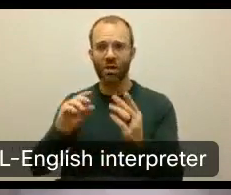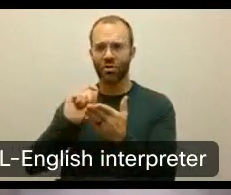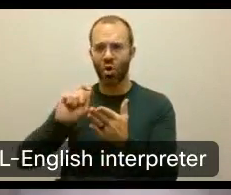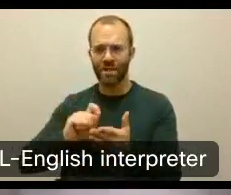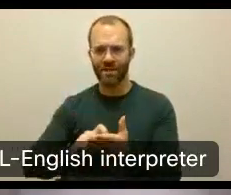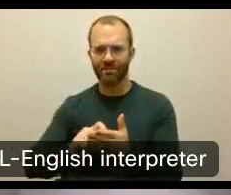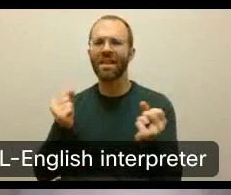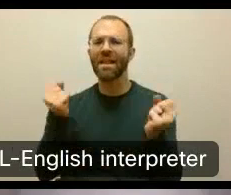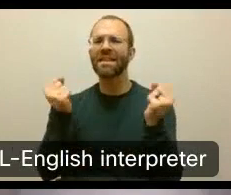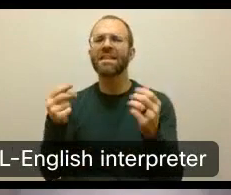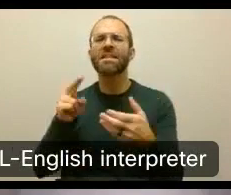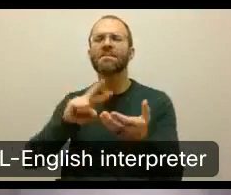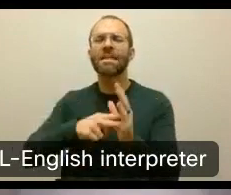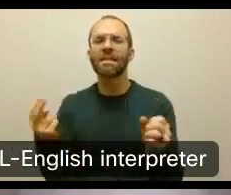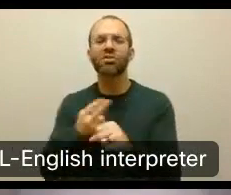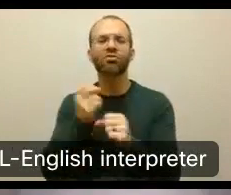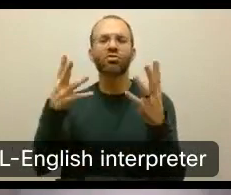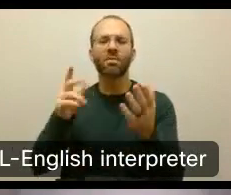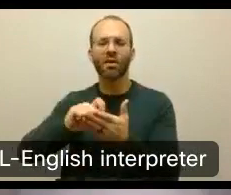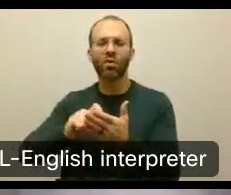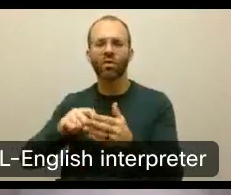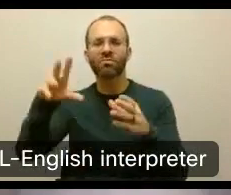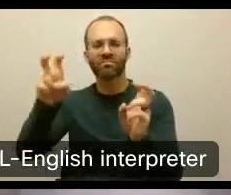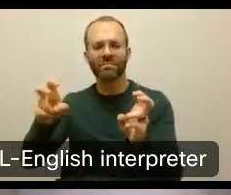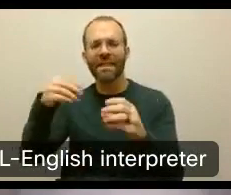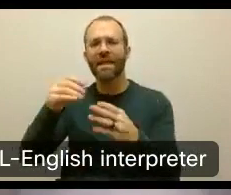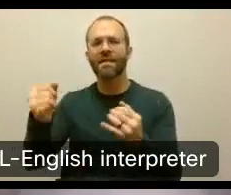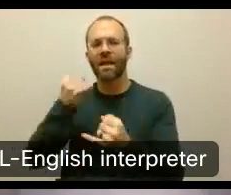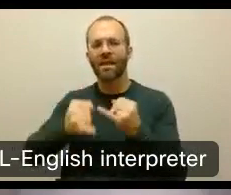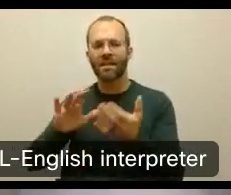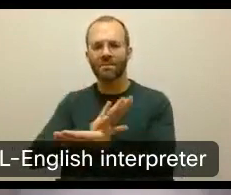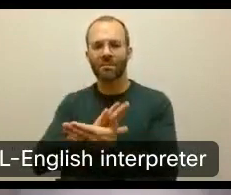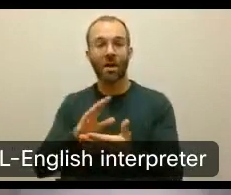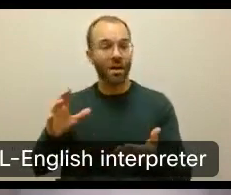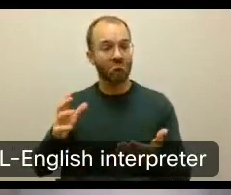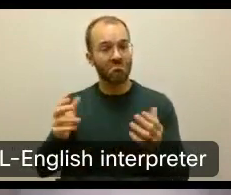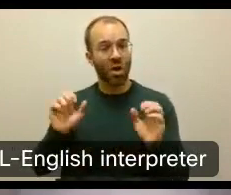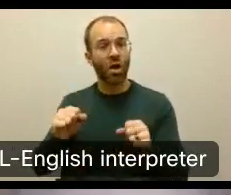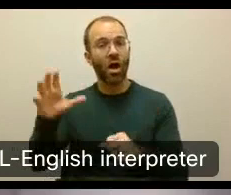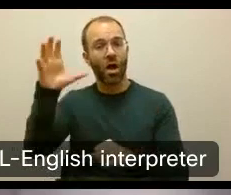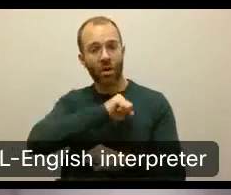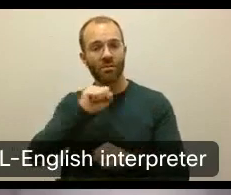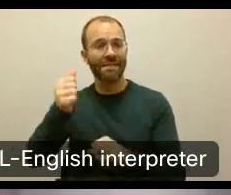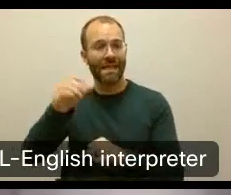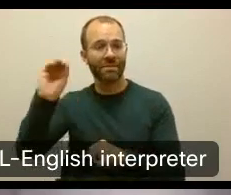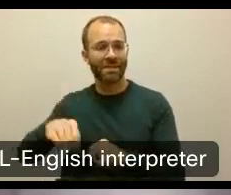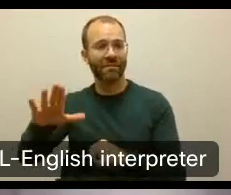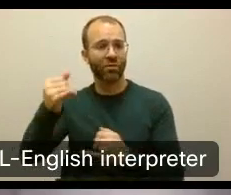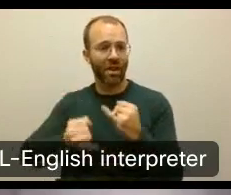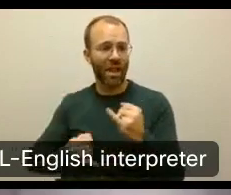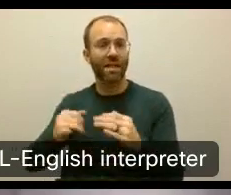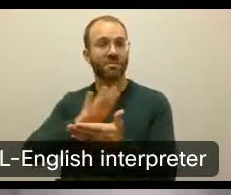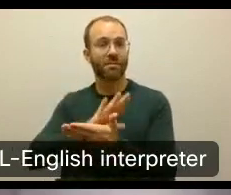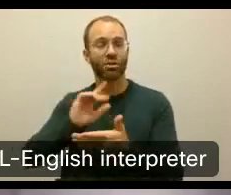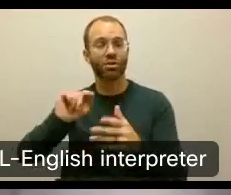many quotations in their last paper. It is likely that simply approximately 10% of your last paper should be quotes. In